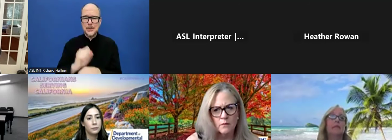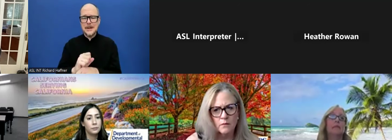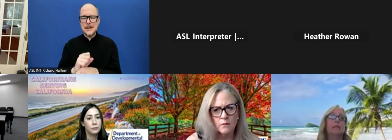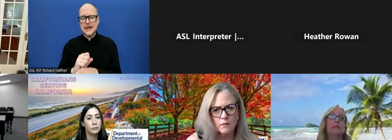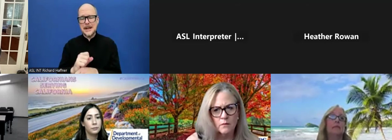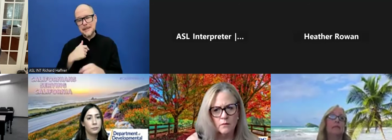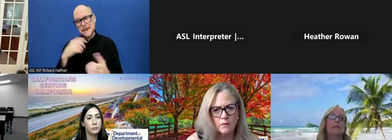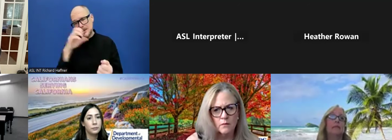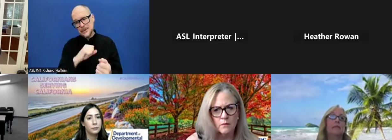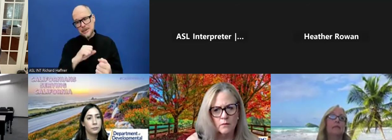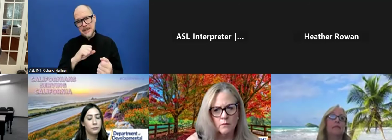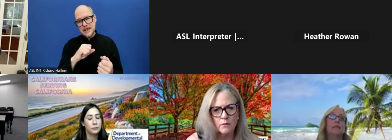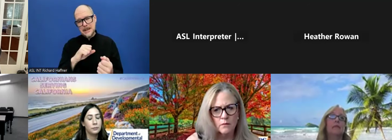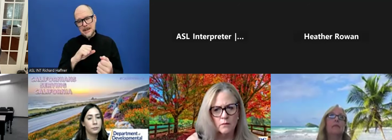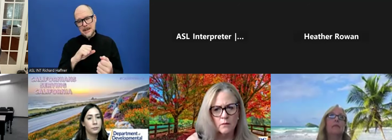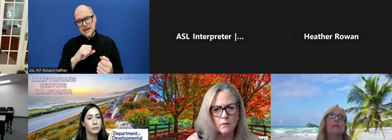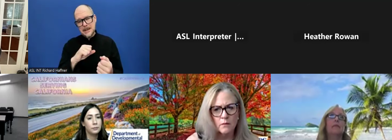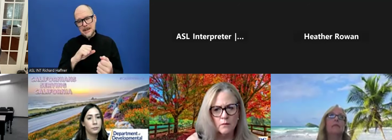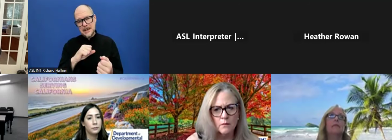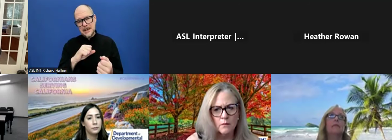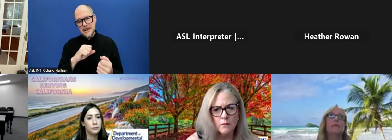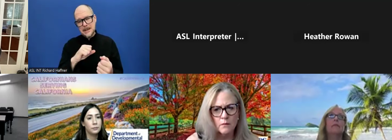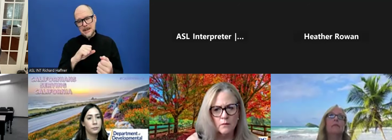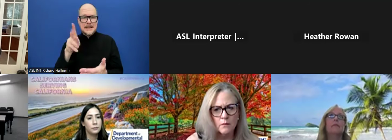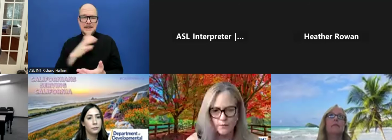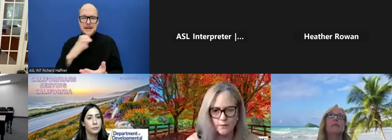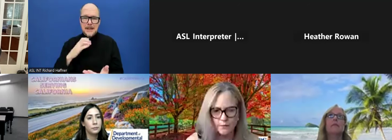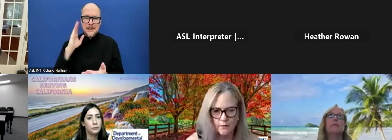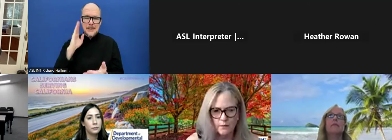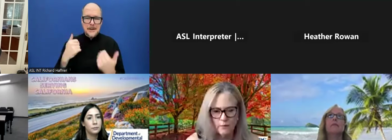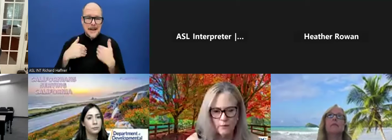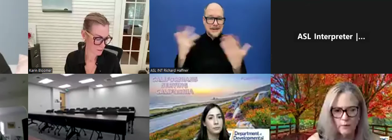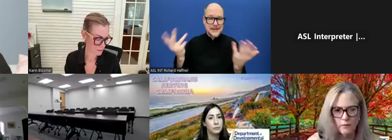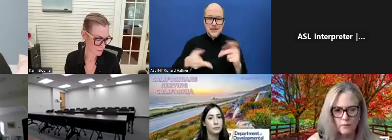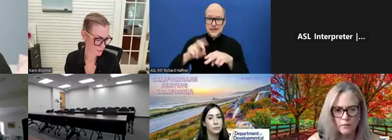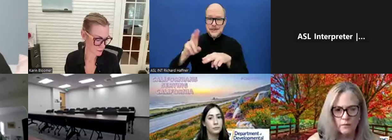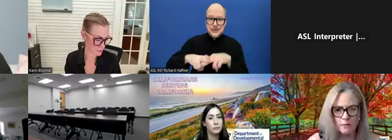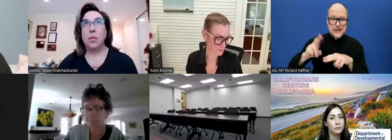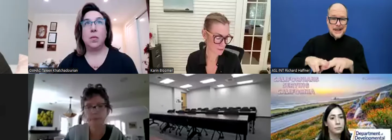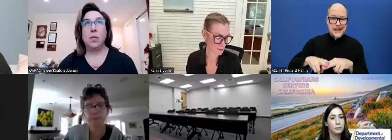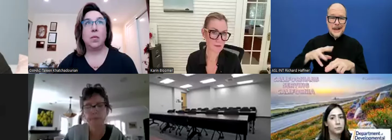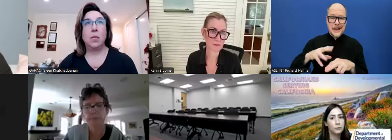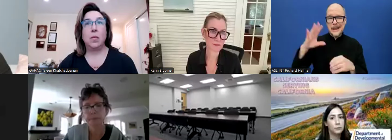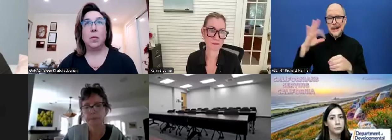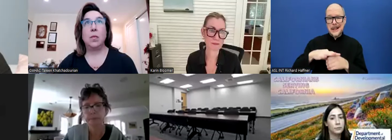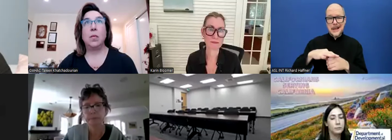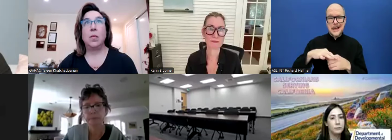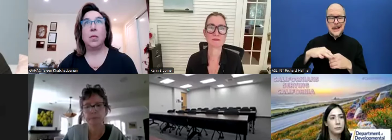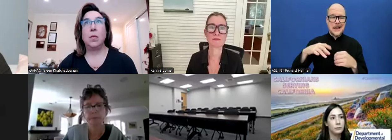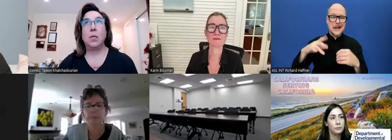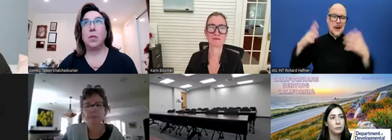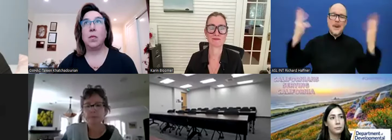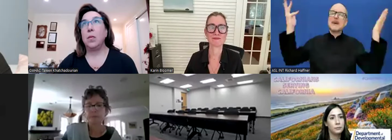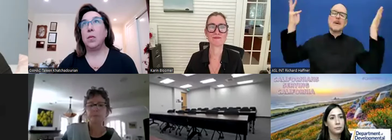assuming the subcommittee will have some kind of chair they'll elect or I don't